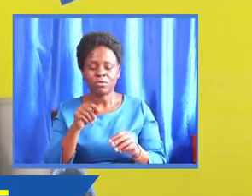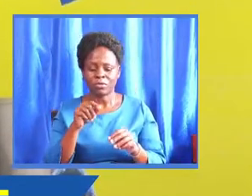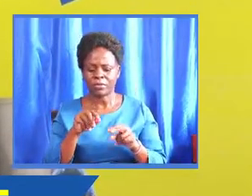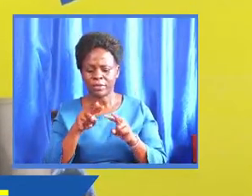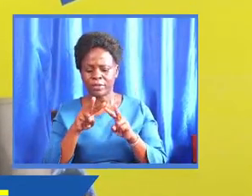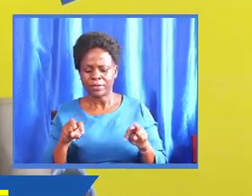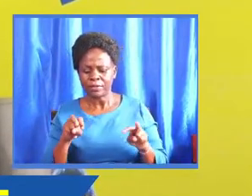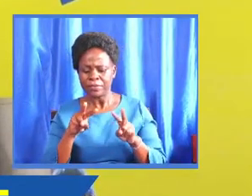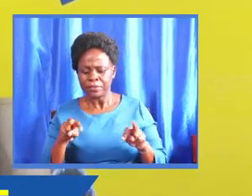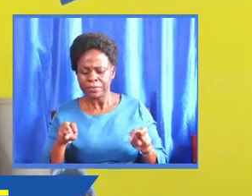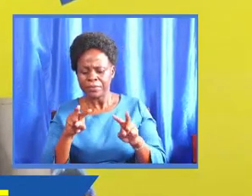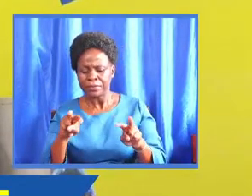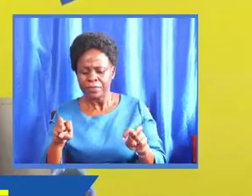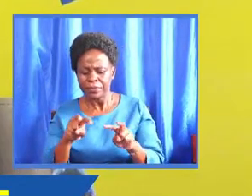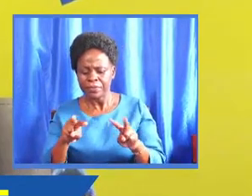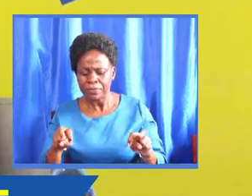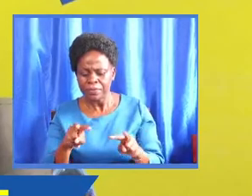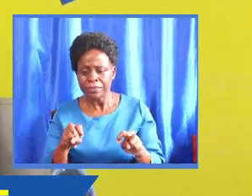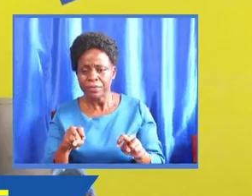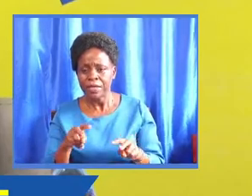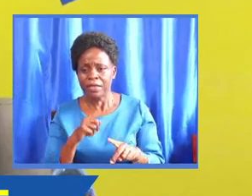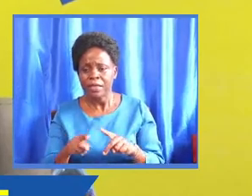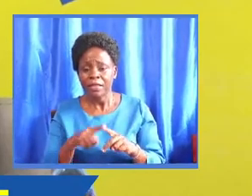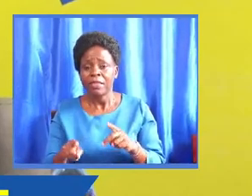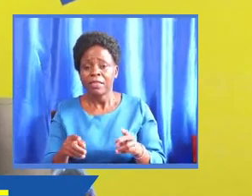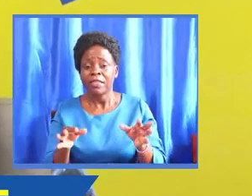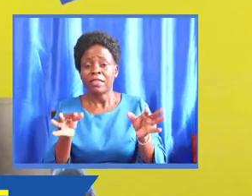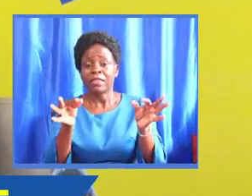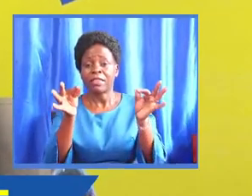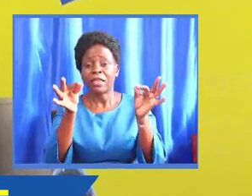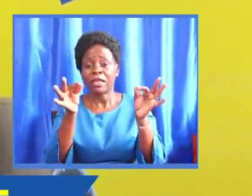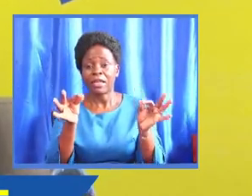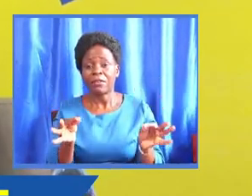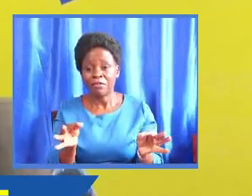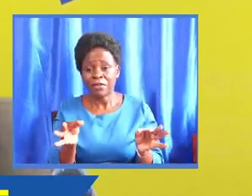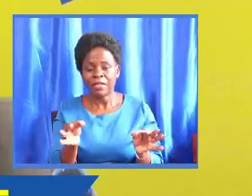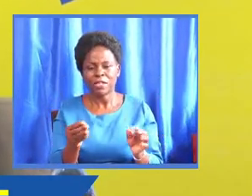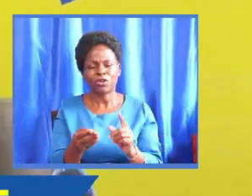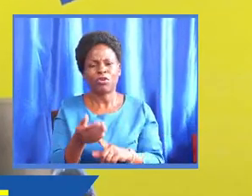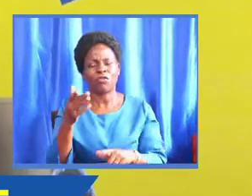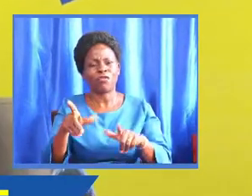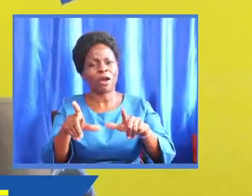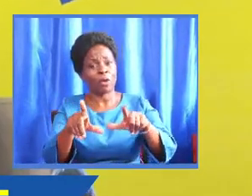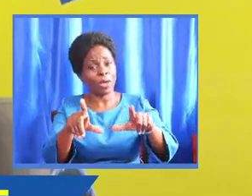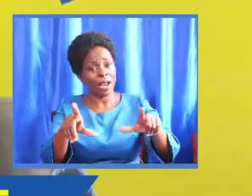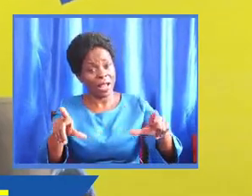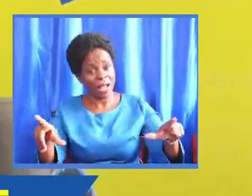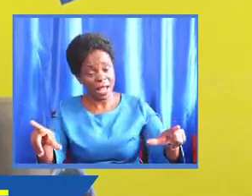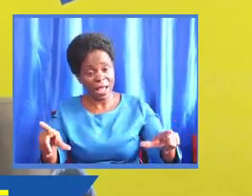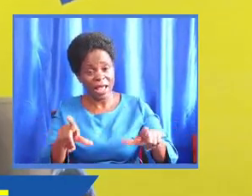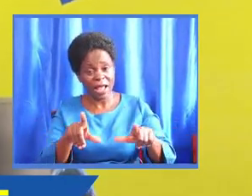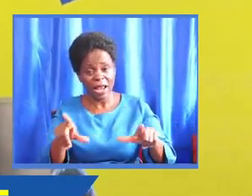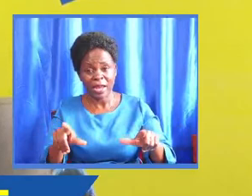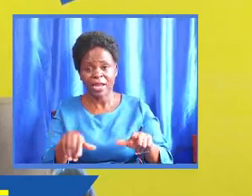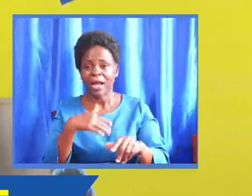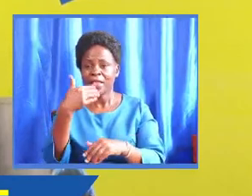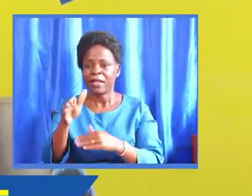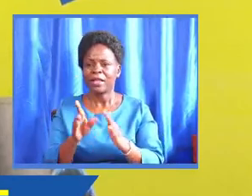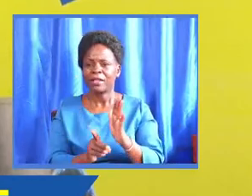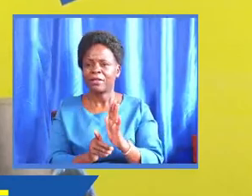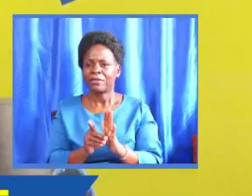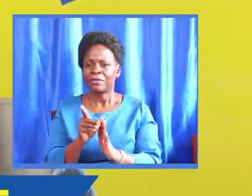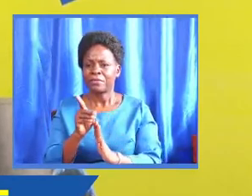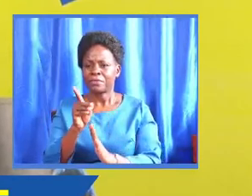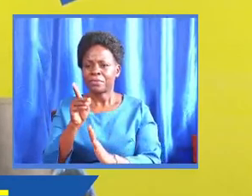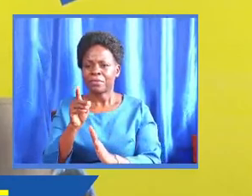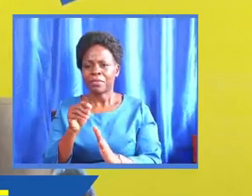okay? And there are different phases of, you know, acquiring land and moving on to property development. The first